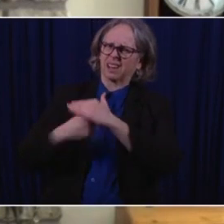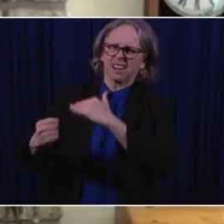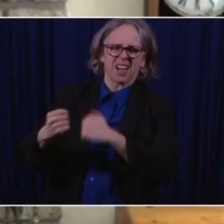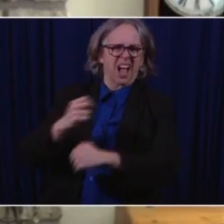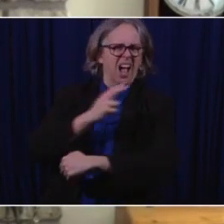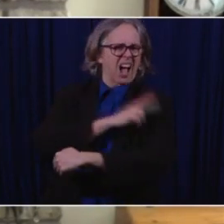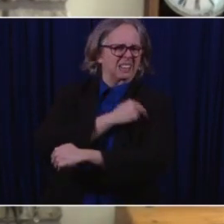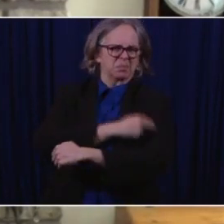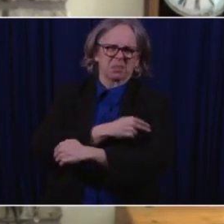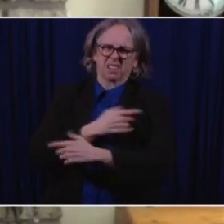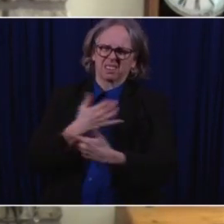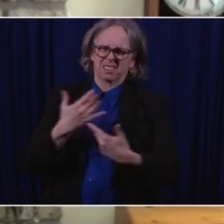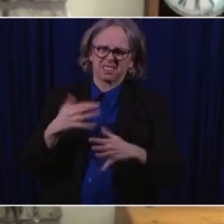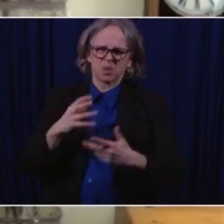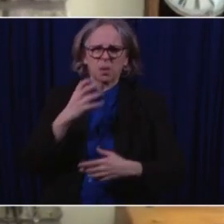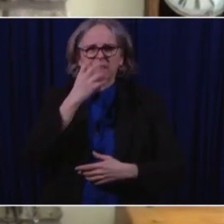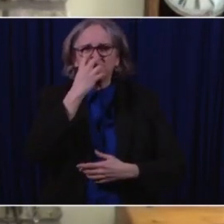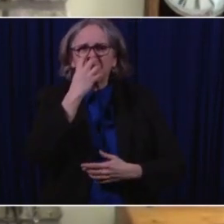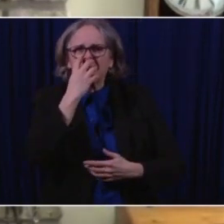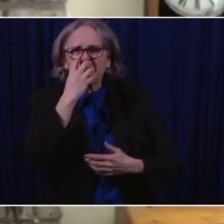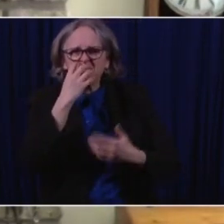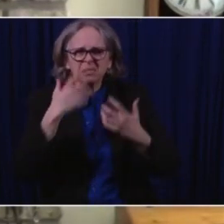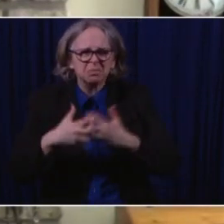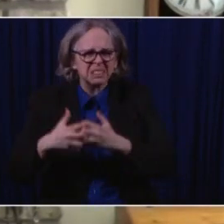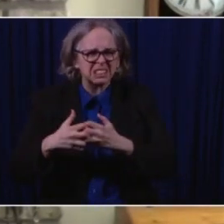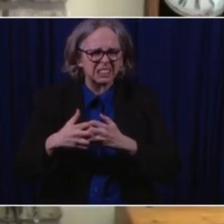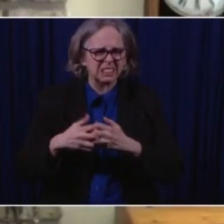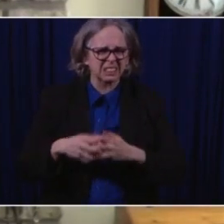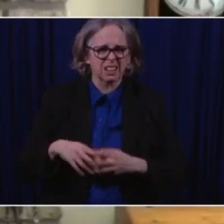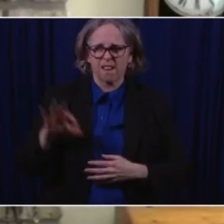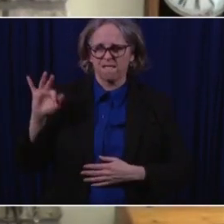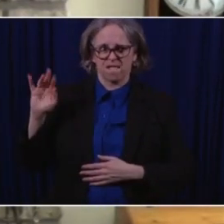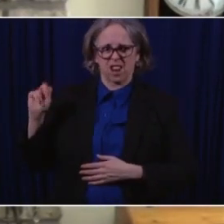I have a friend who we just found out today is on a ventilator.